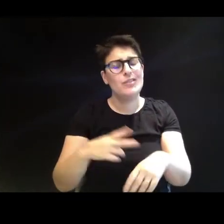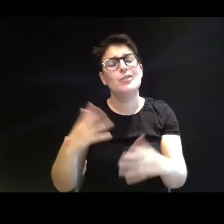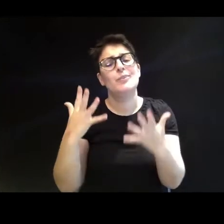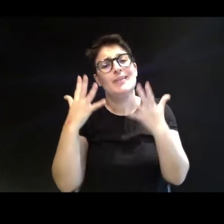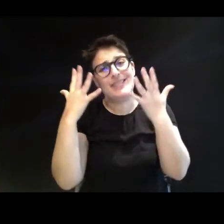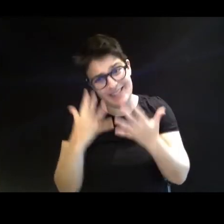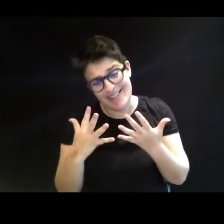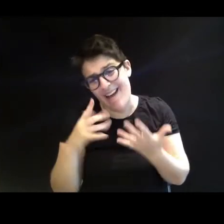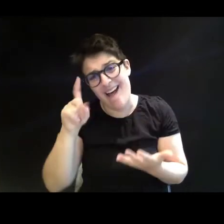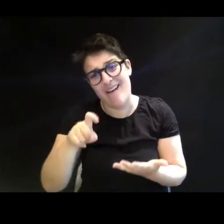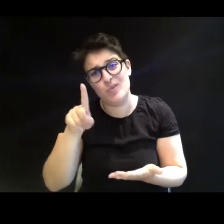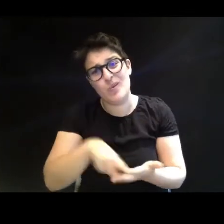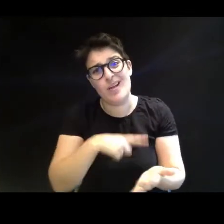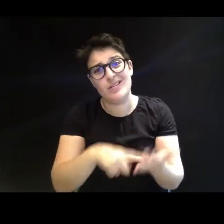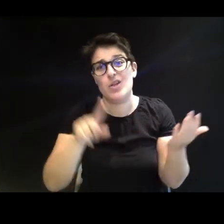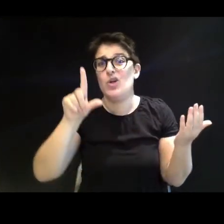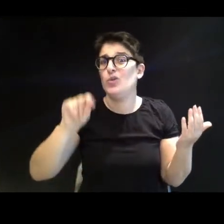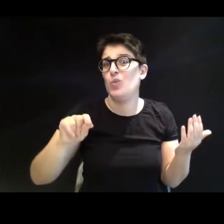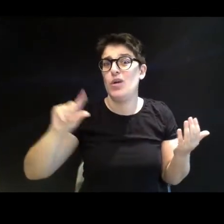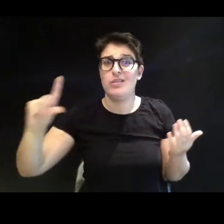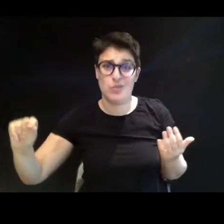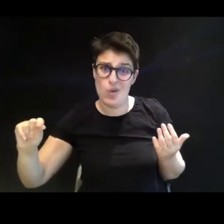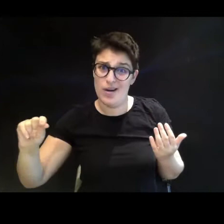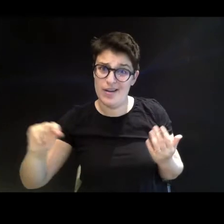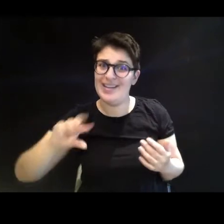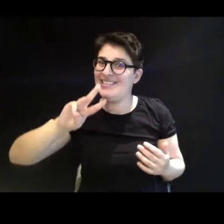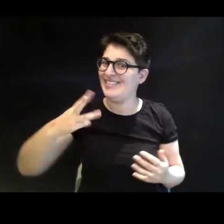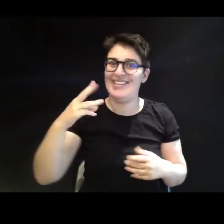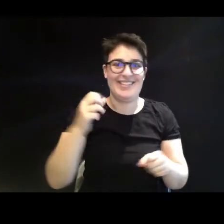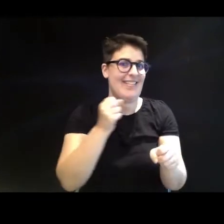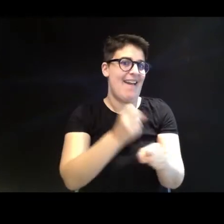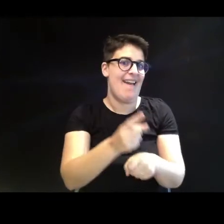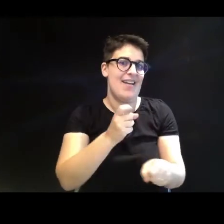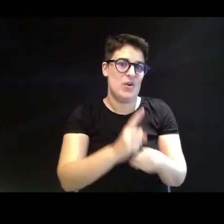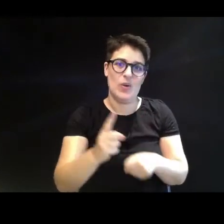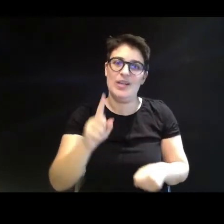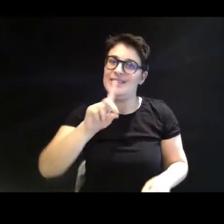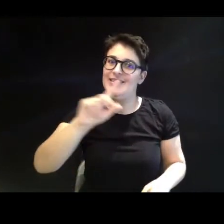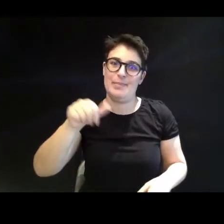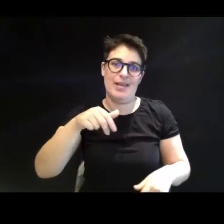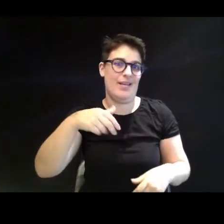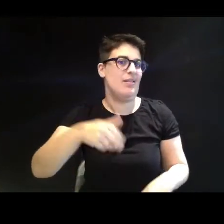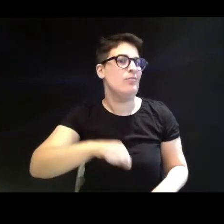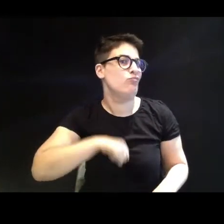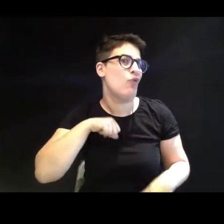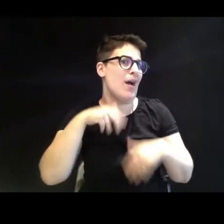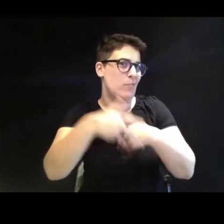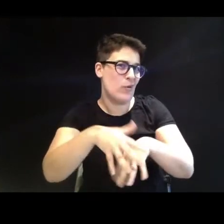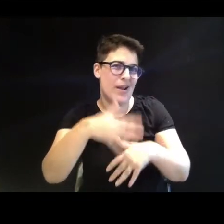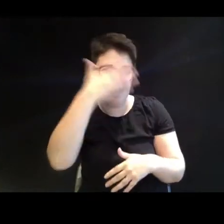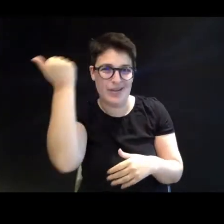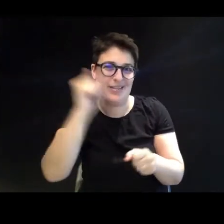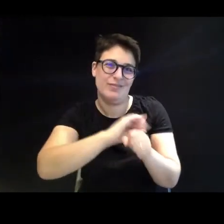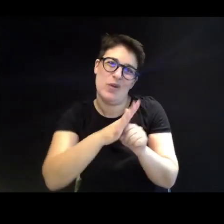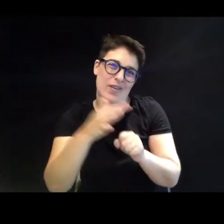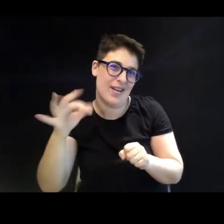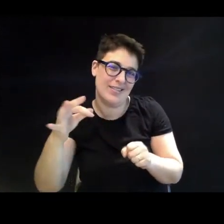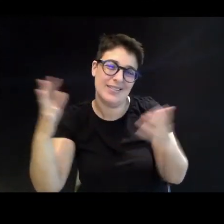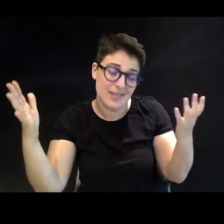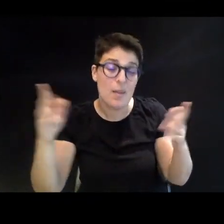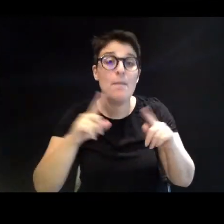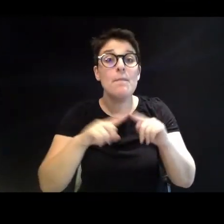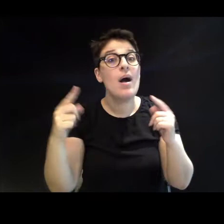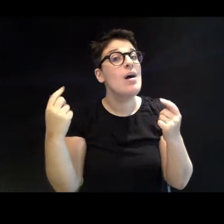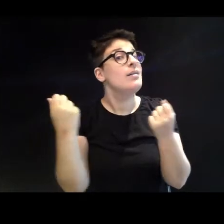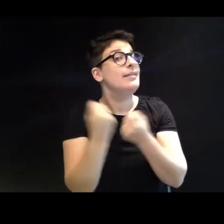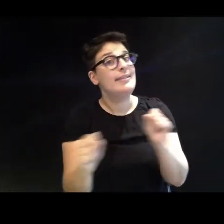have had to cancel the 2020 6th annual Disability Pride NYC parade because of COVID-19. But safety is always our